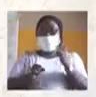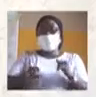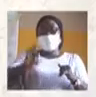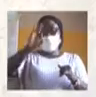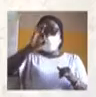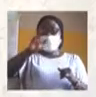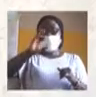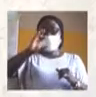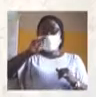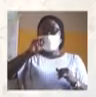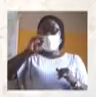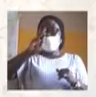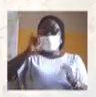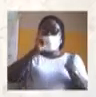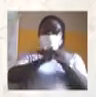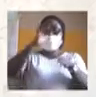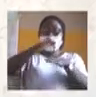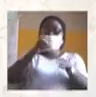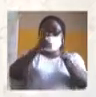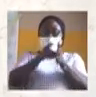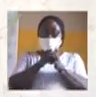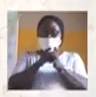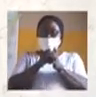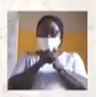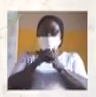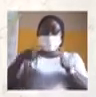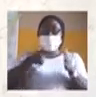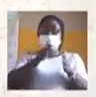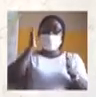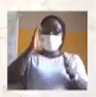home, we will be drawing the curtain here today.